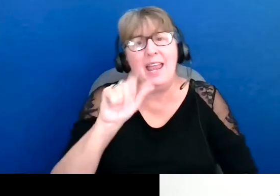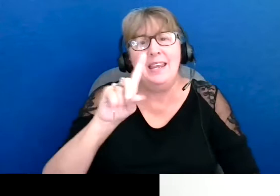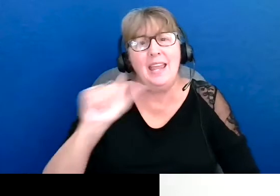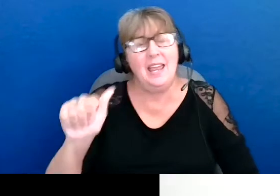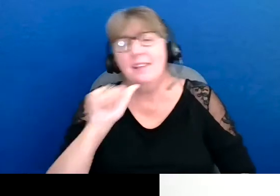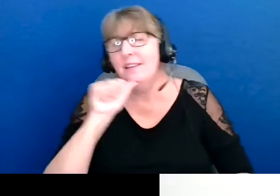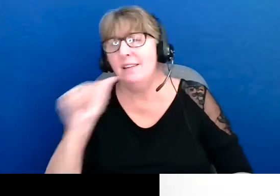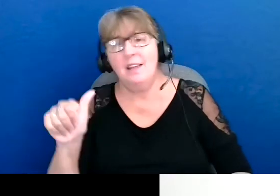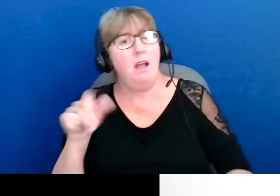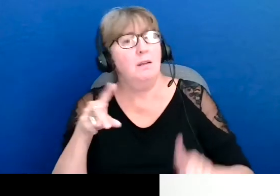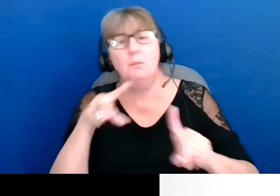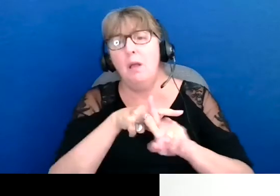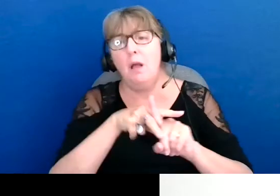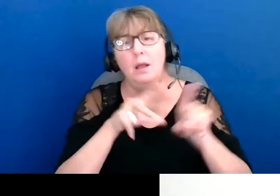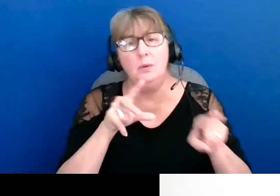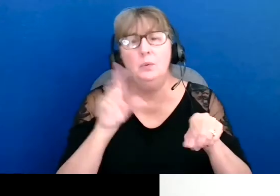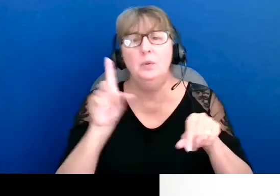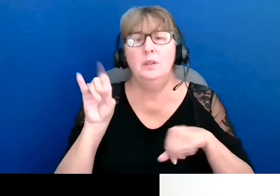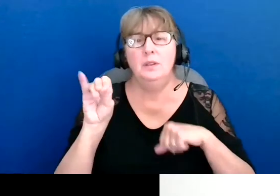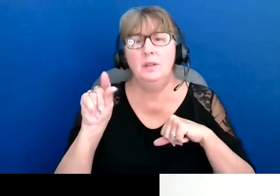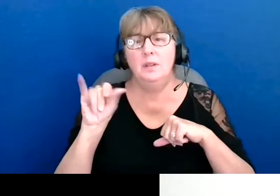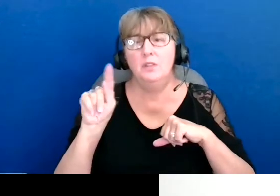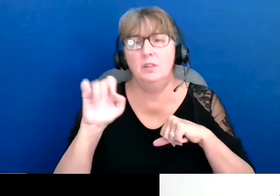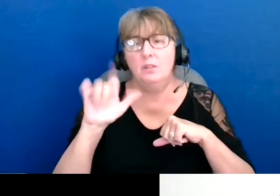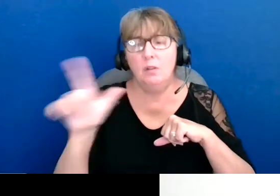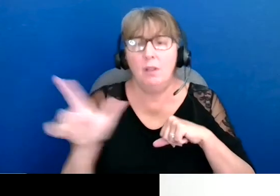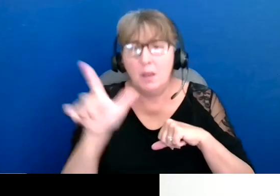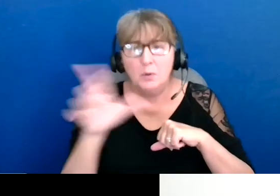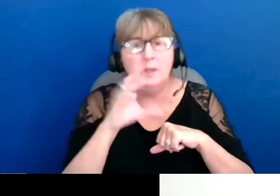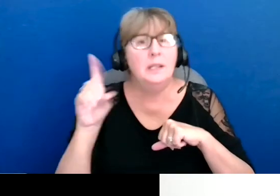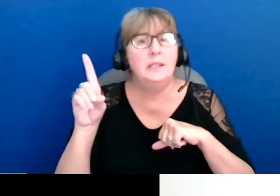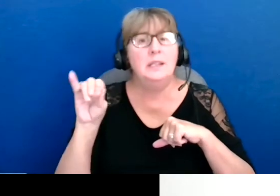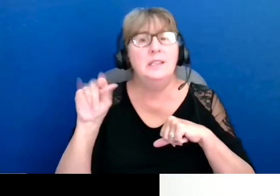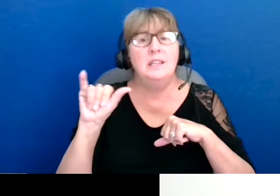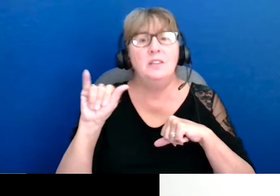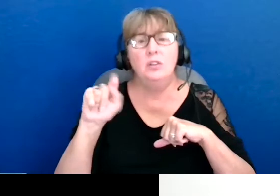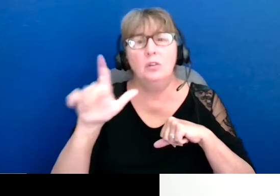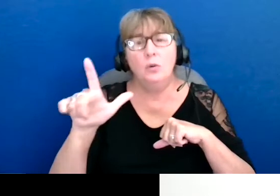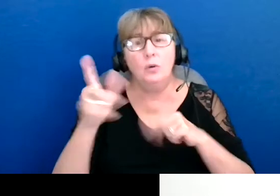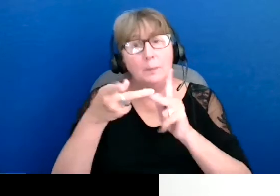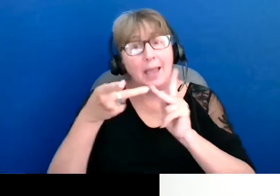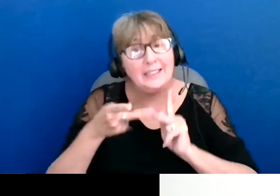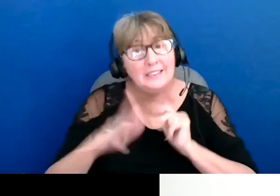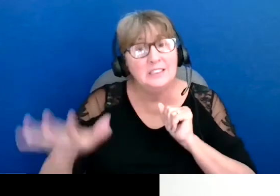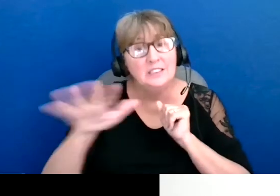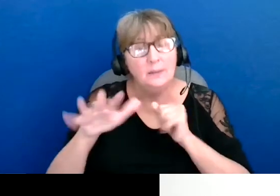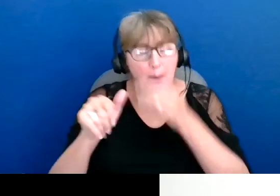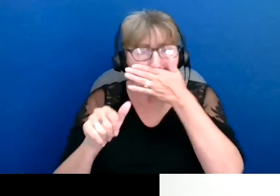apply to digital libraries and digital spaces. They argue